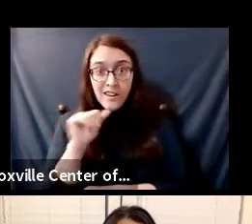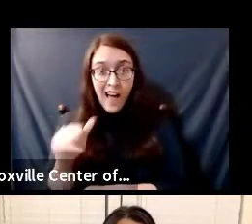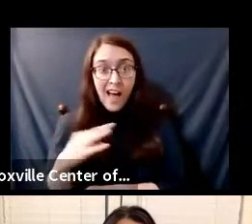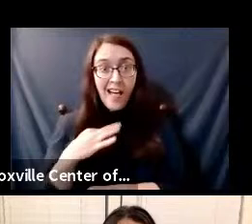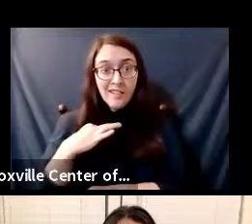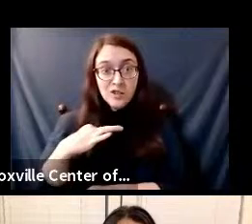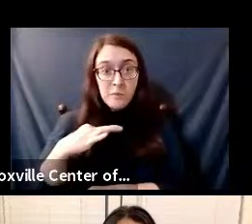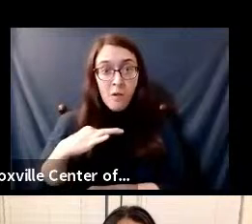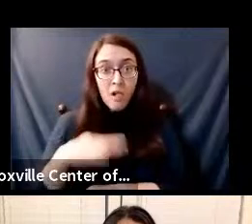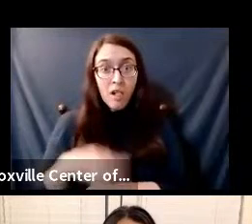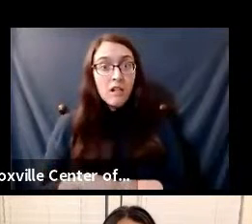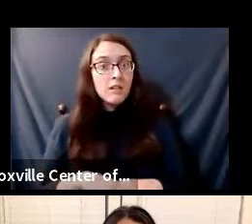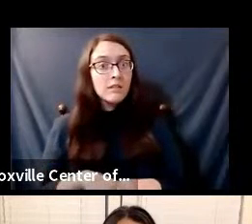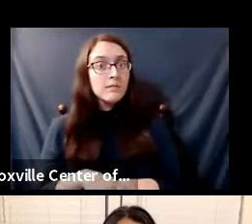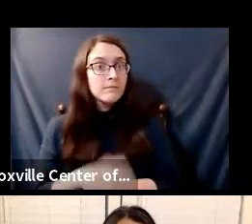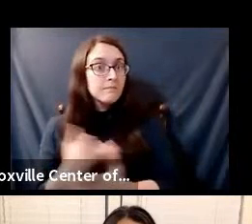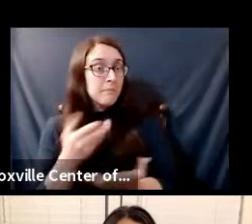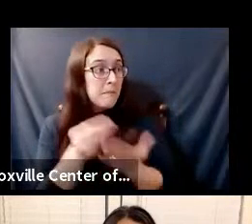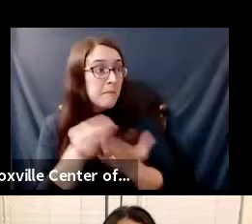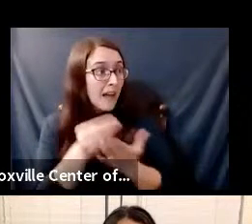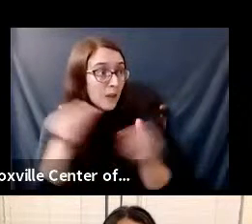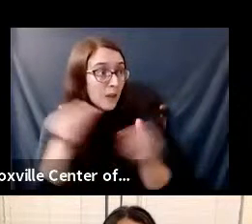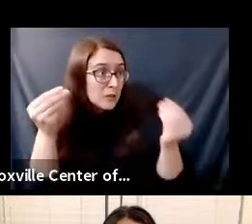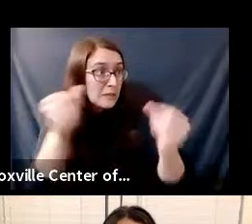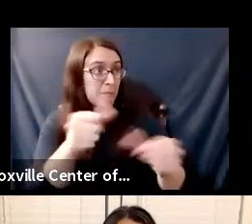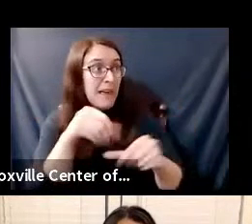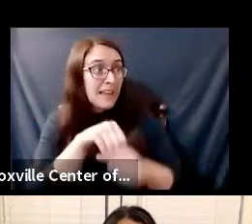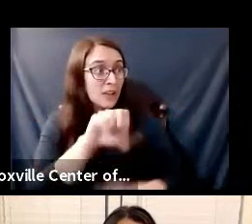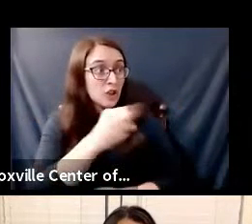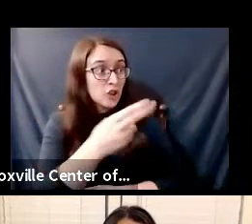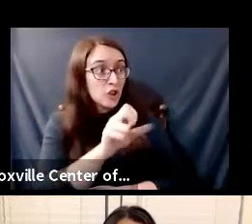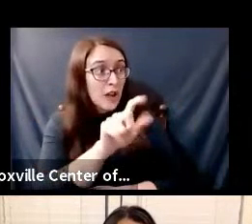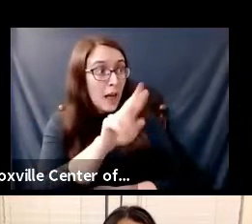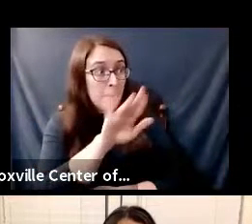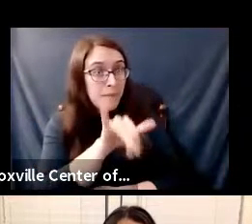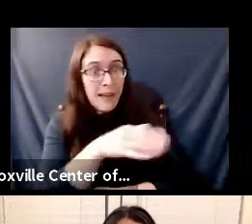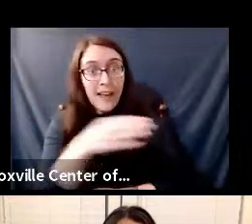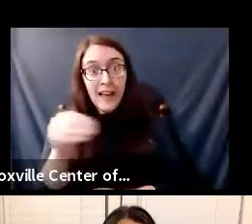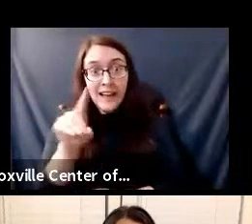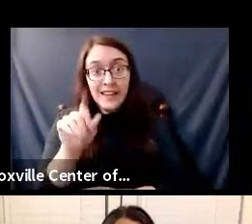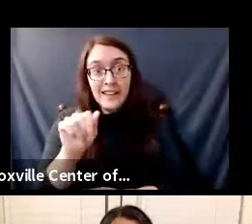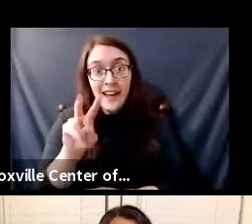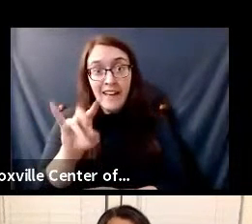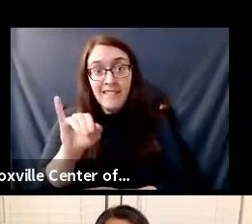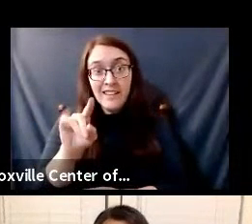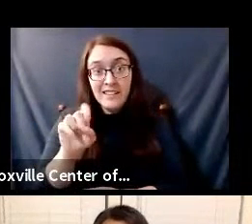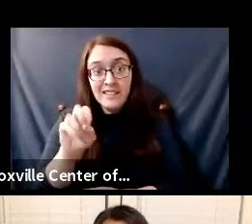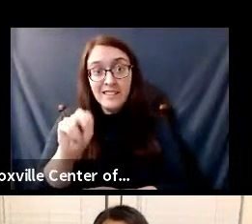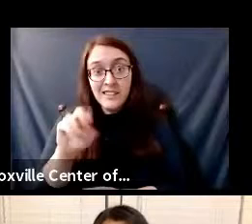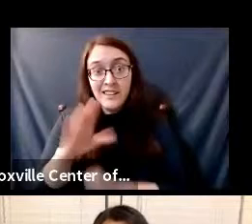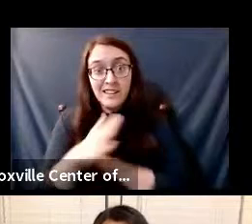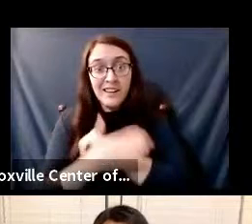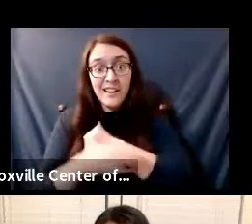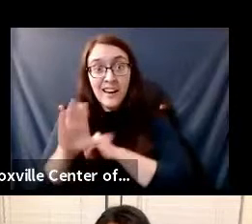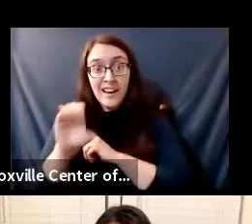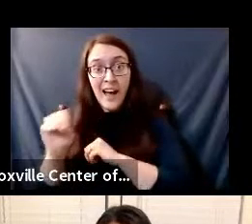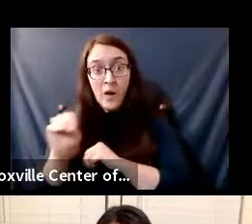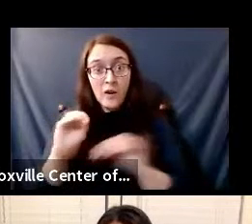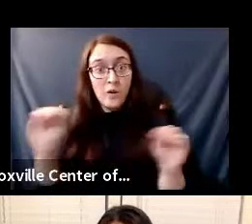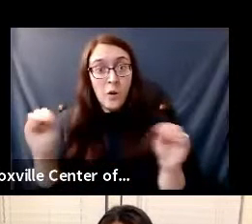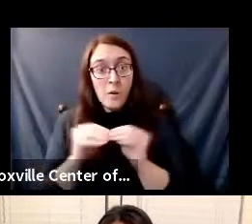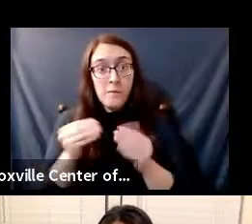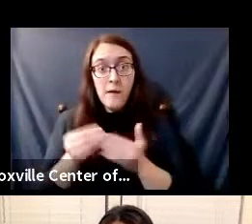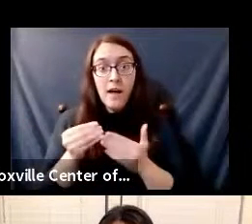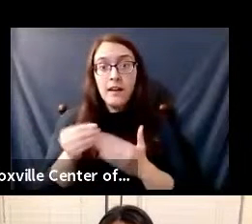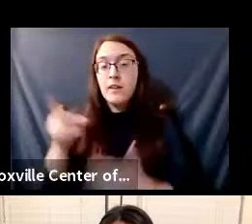They're just, the money was spent in Shelby and Davidson counties. There is no more money. Let me, I've looked into that specifically